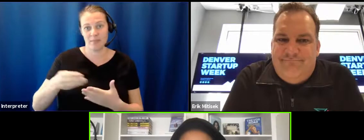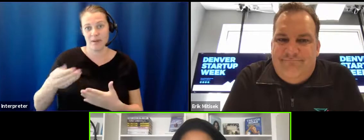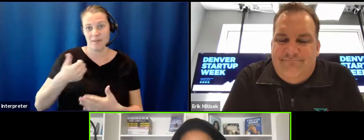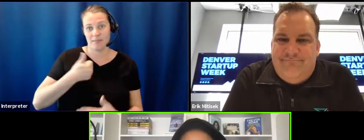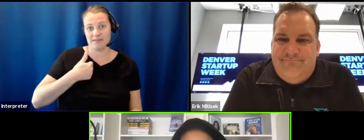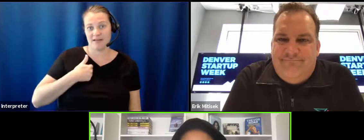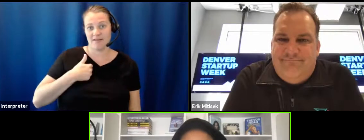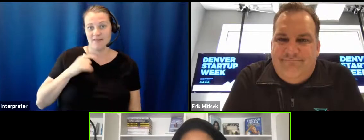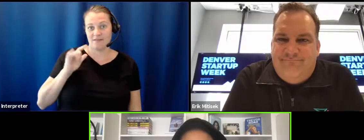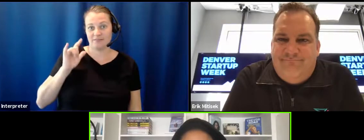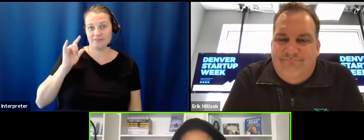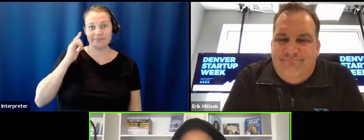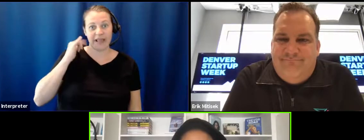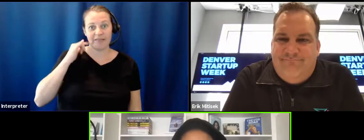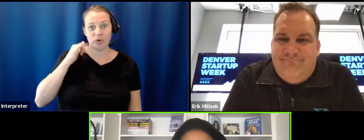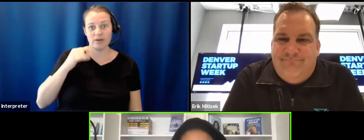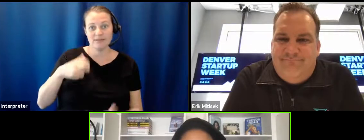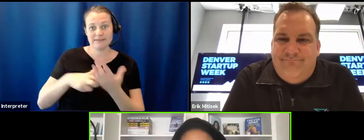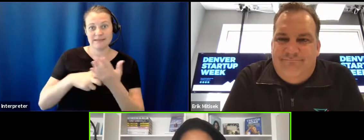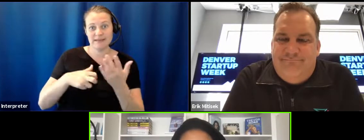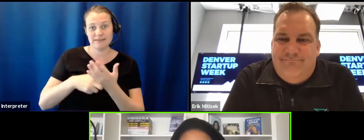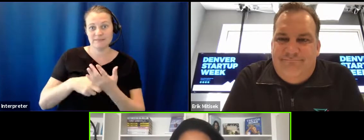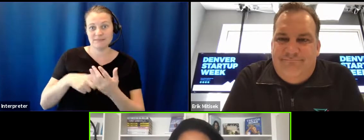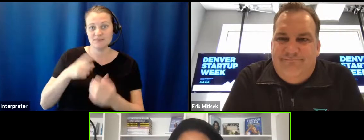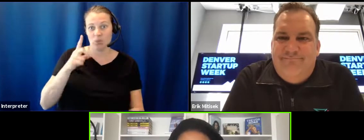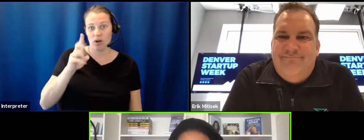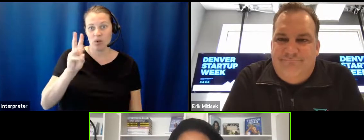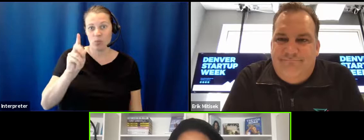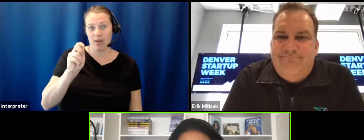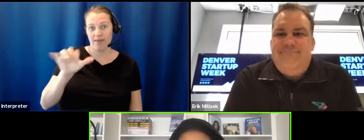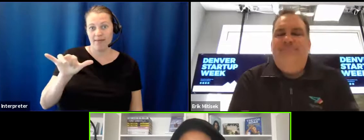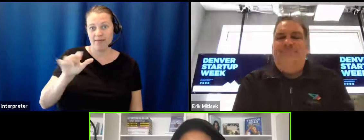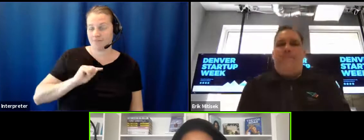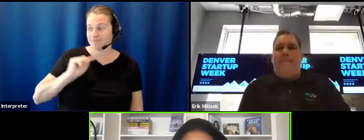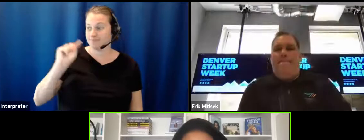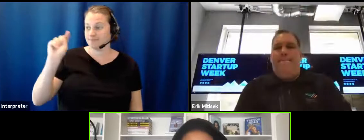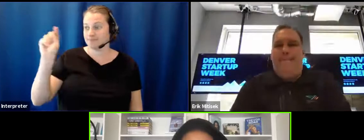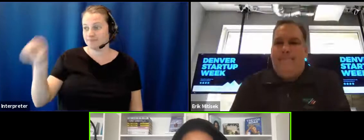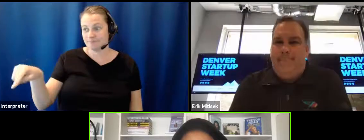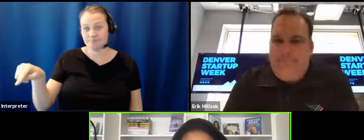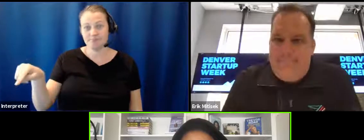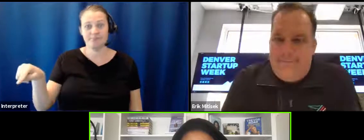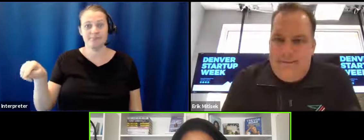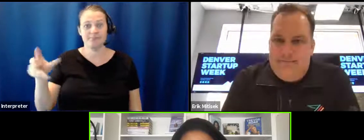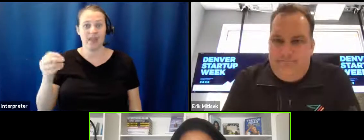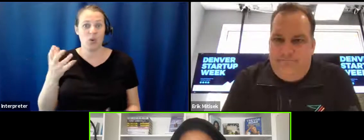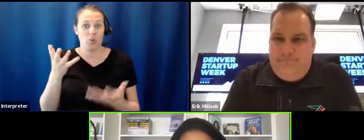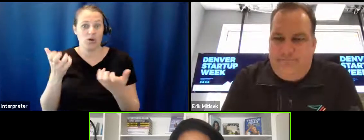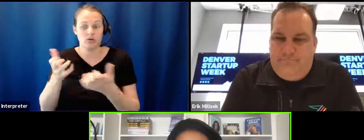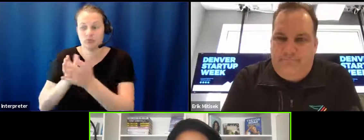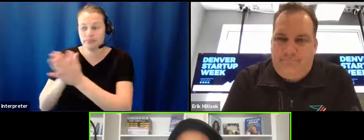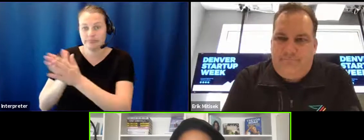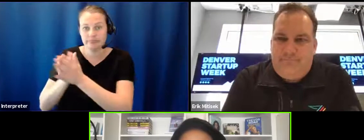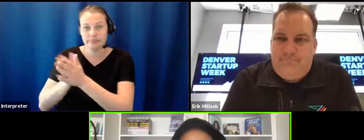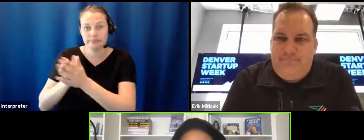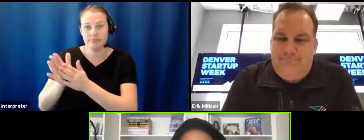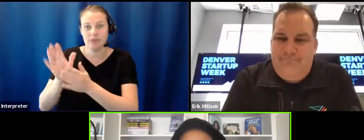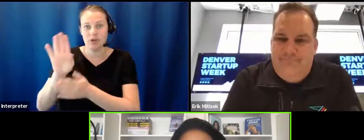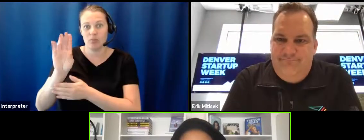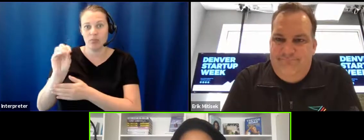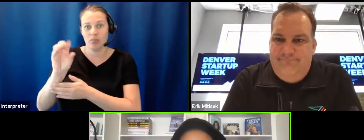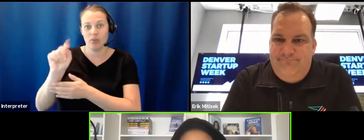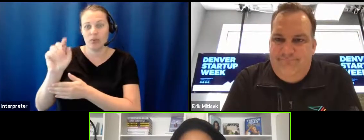California and to go to a boot camp for investors that I wanted to get myself into. And that's